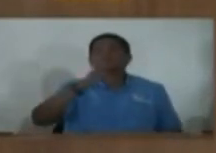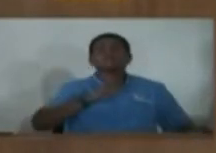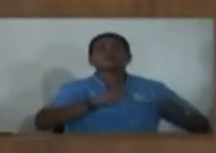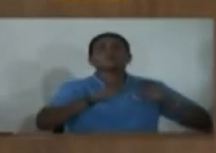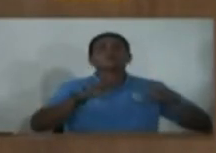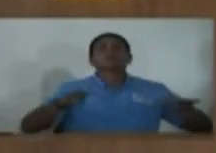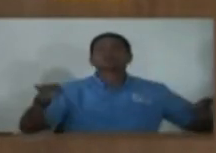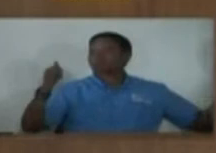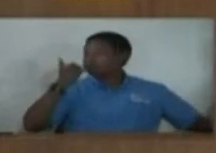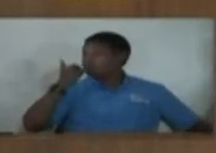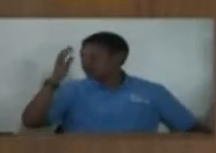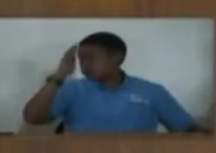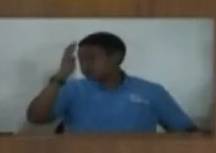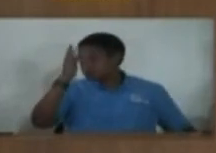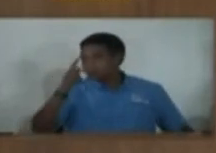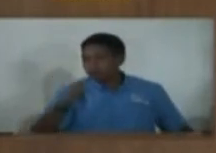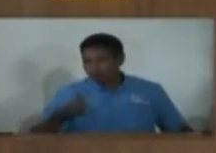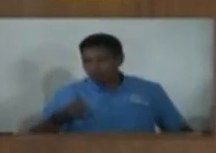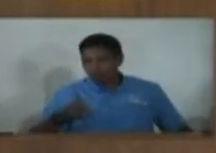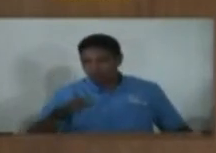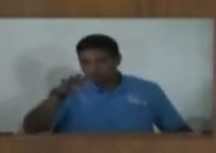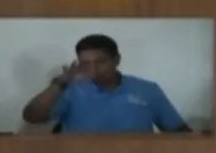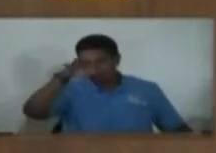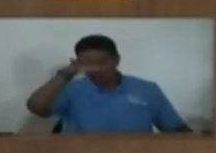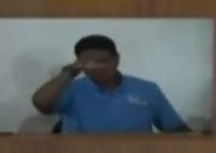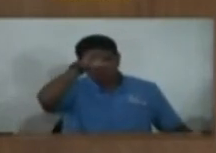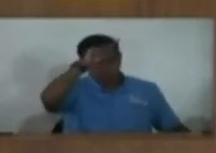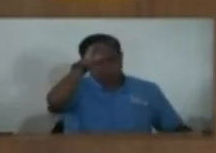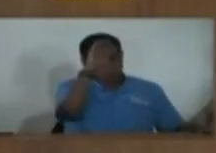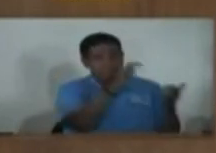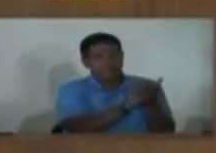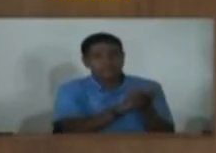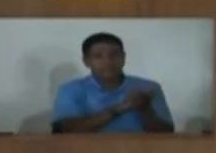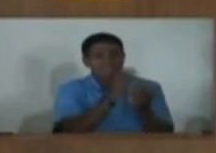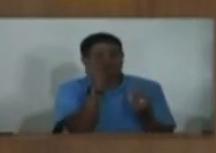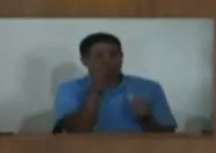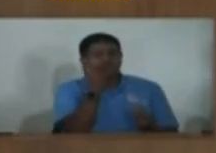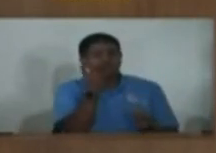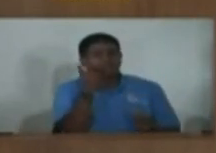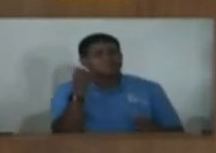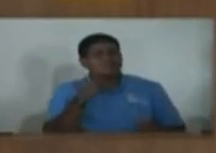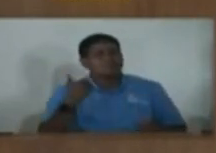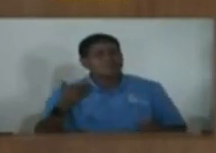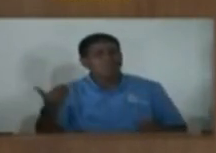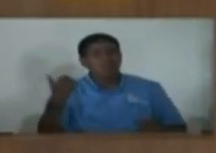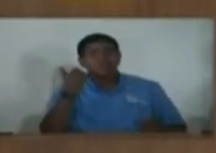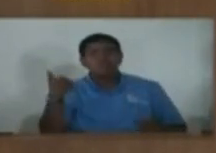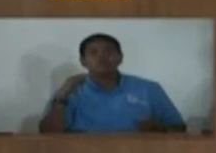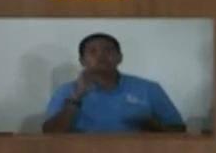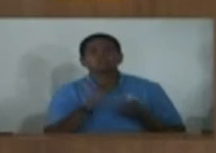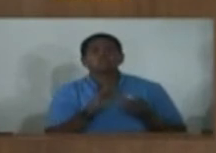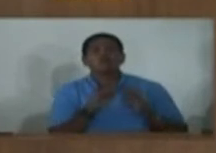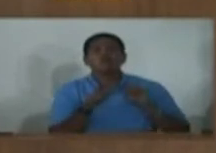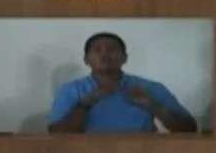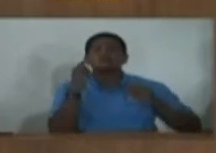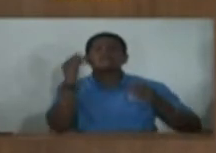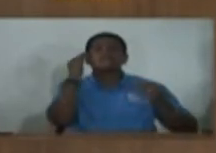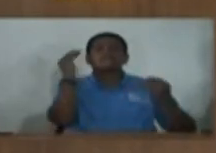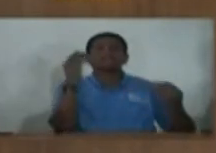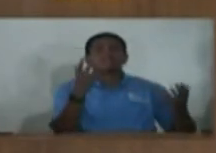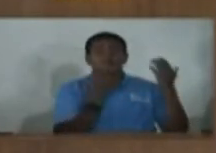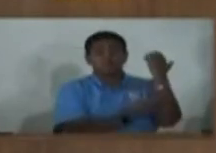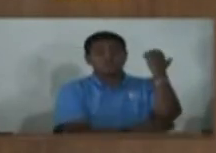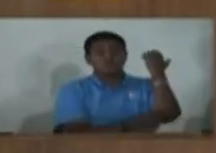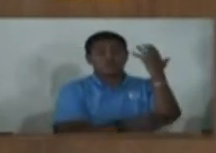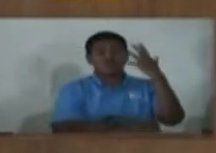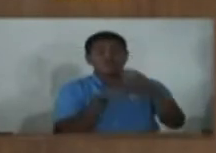is fed through those channels on a daily basis. And this, if we're going to talk about information poverty, part